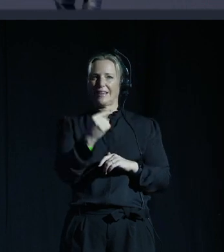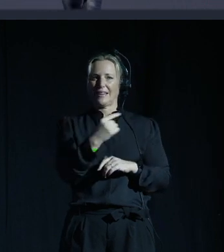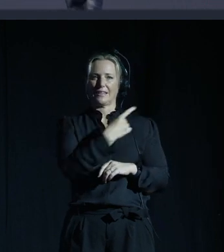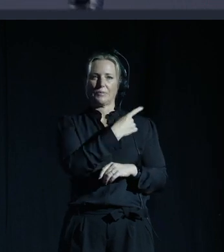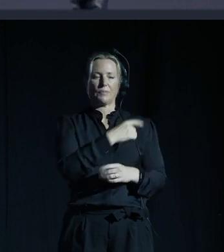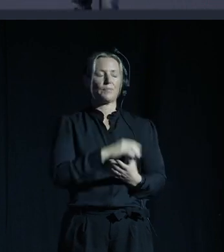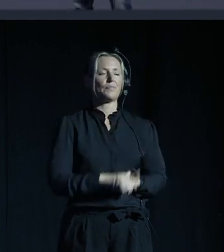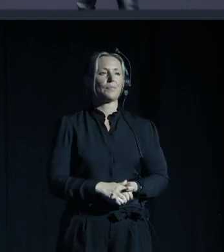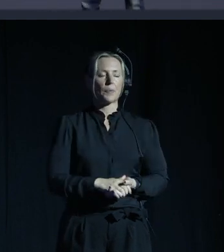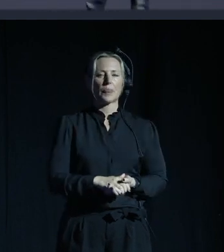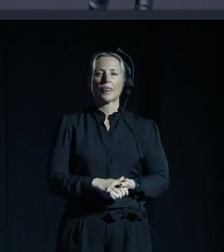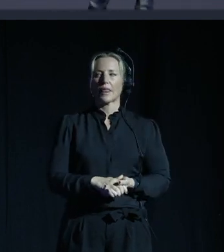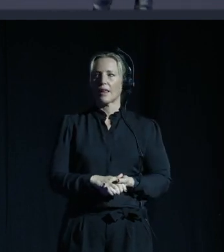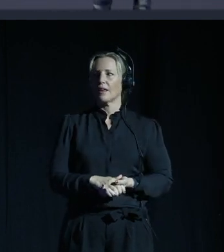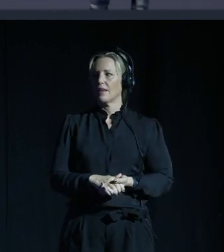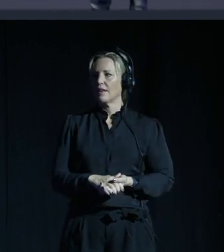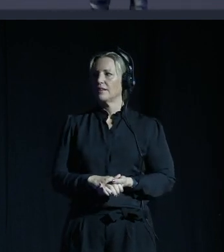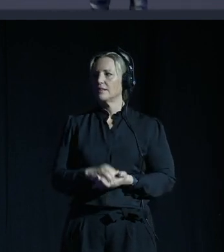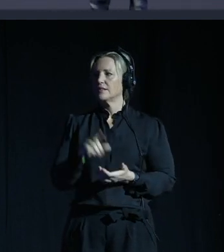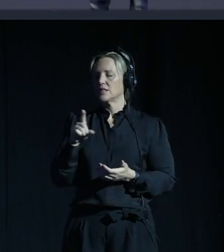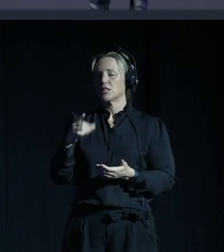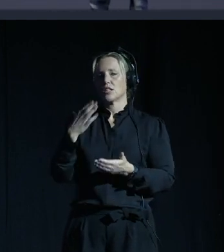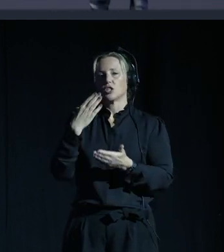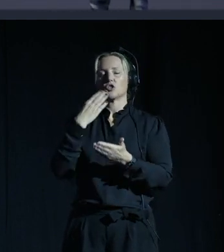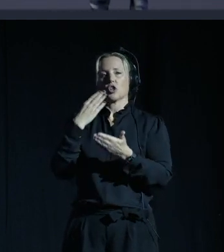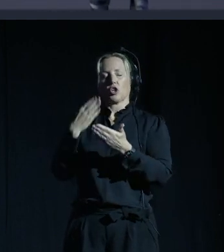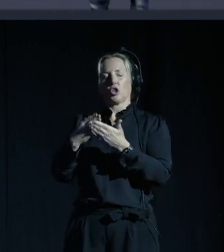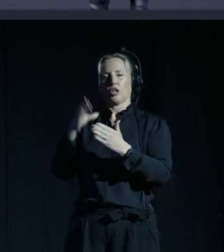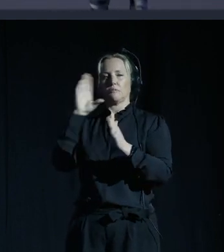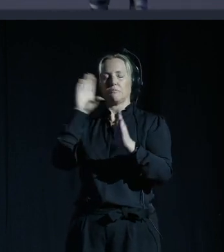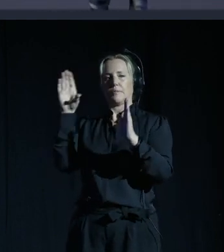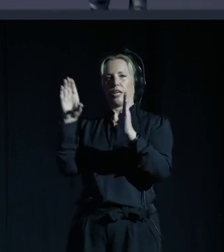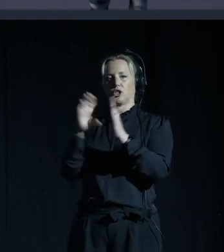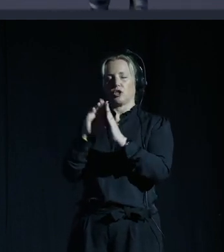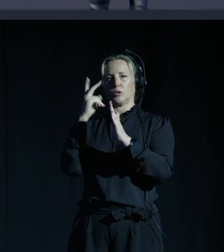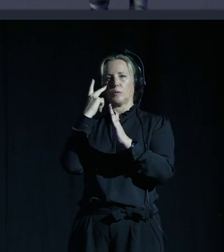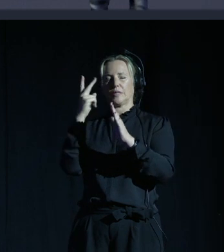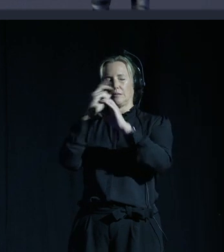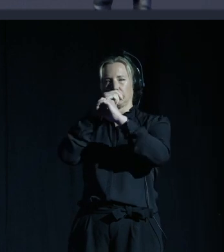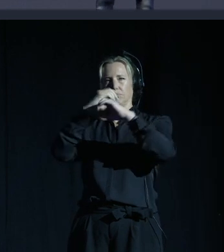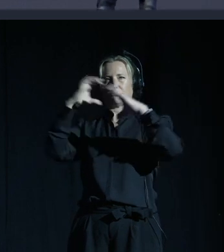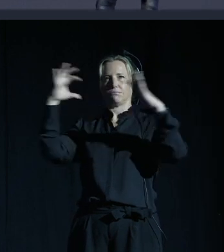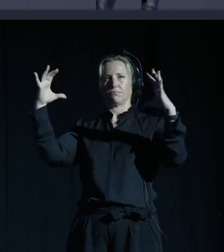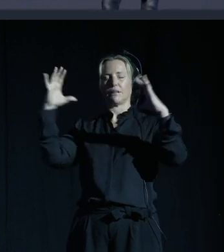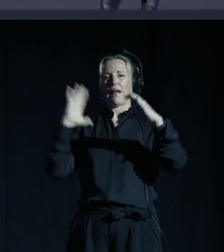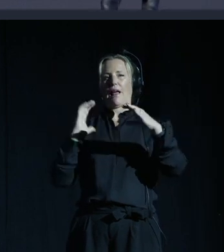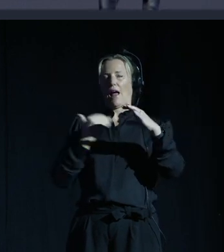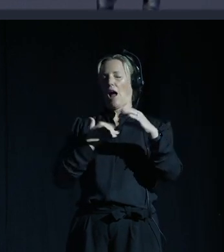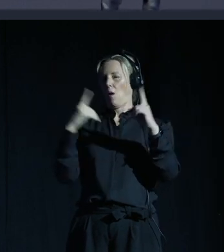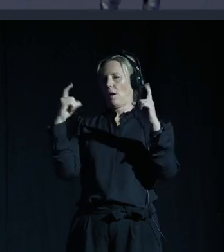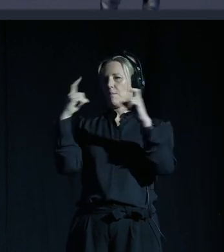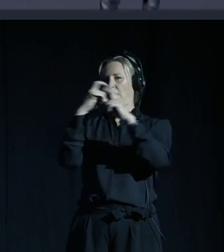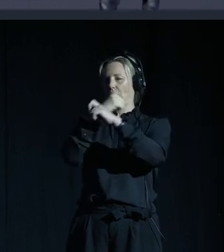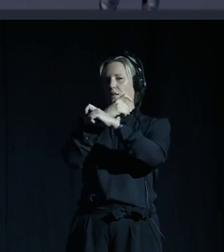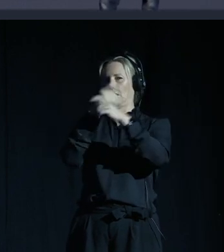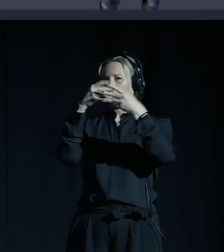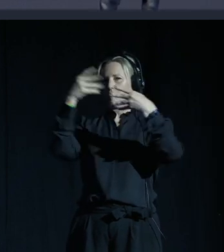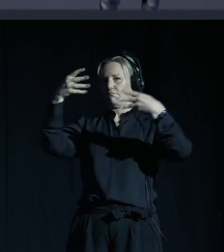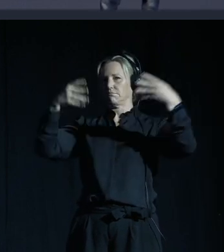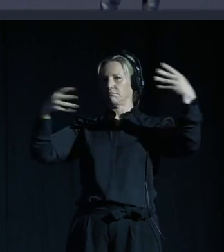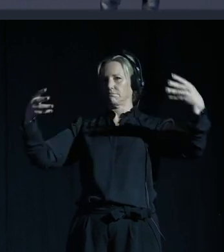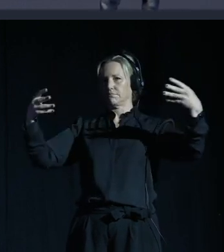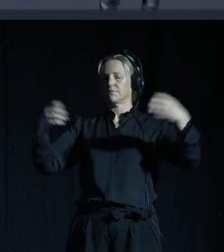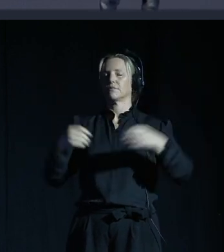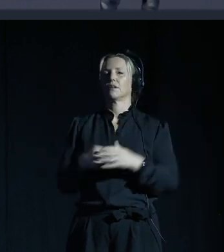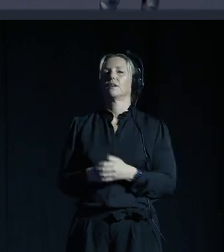ours. And it serves as a great way for us to look at complexity. It serves as a great model for understanding the problem. So you might